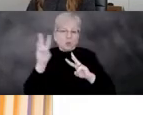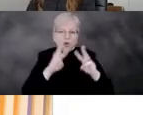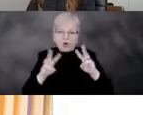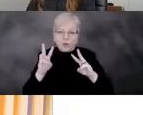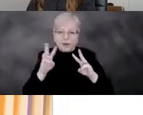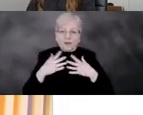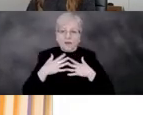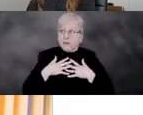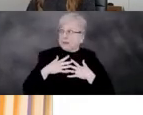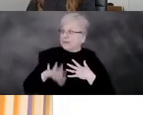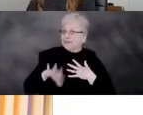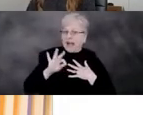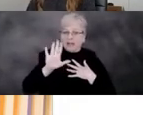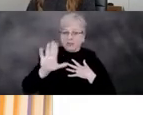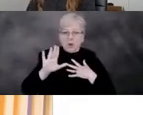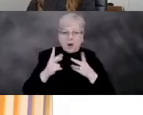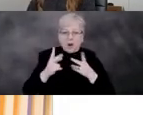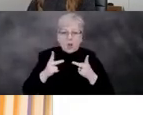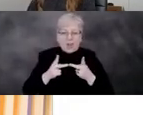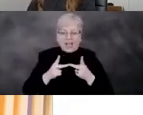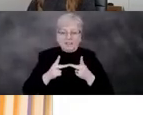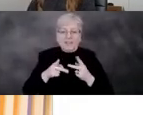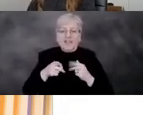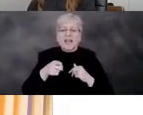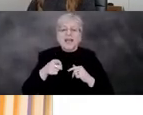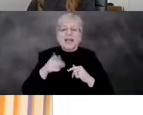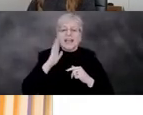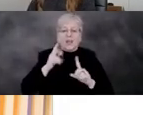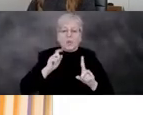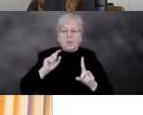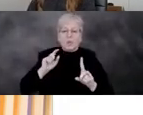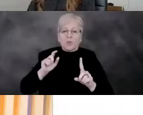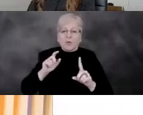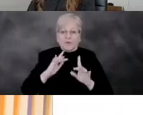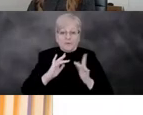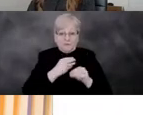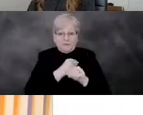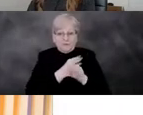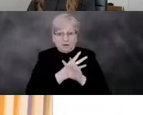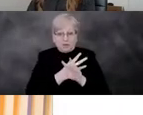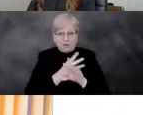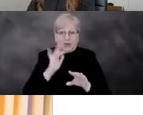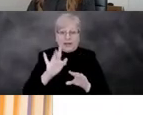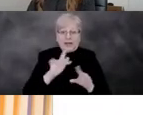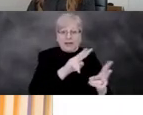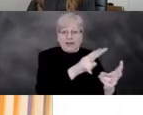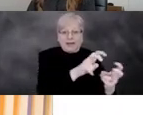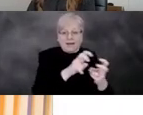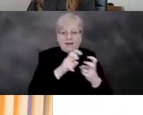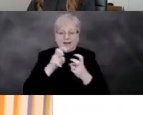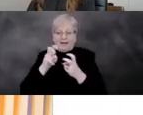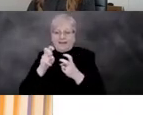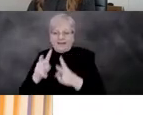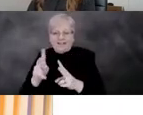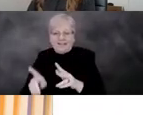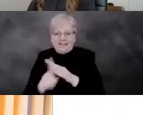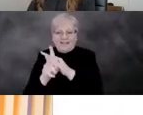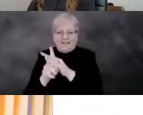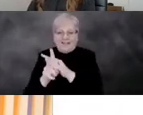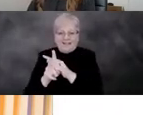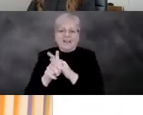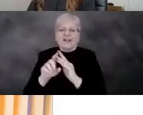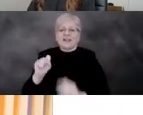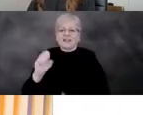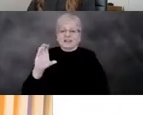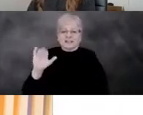location. You will be brought to your location by virtue of the way that all academic and Scarrett are communicating.